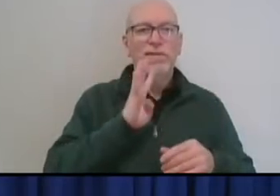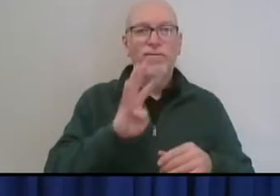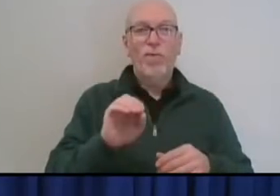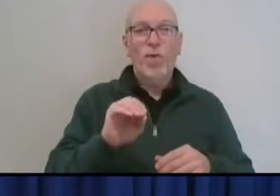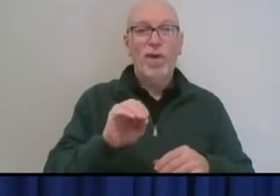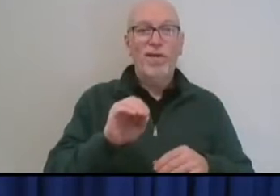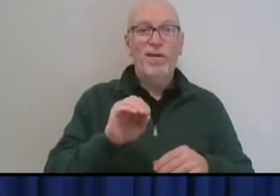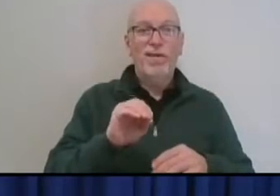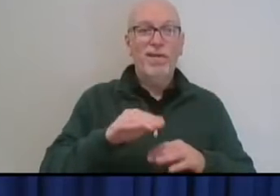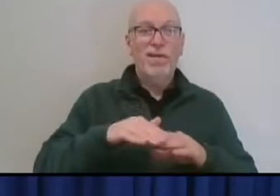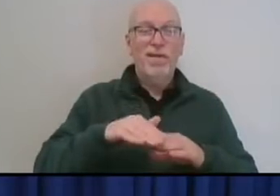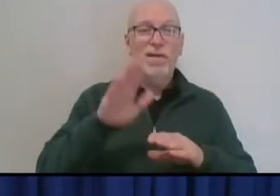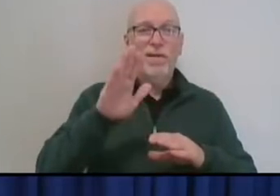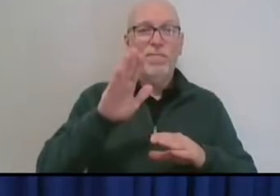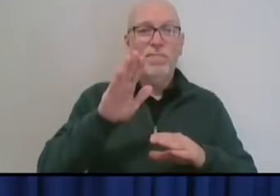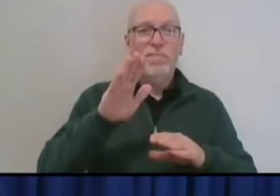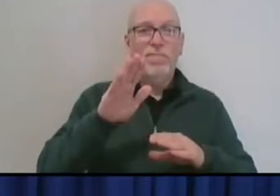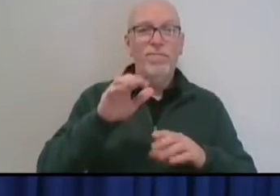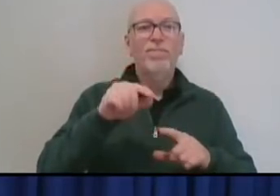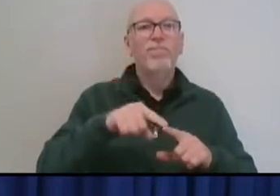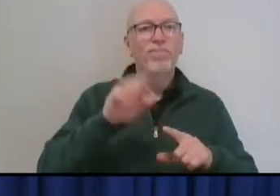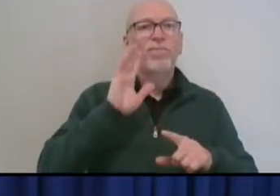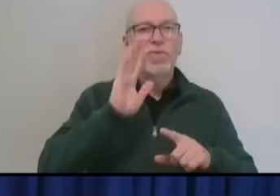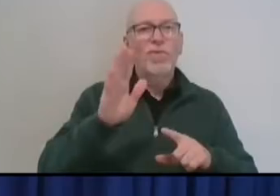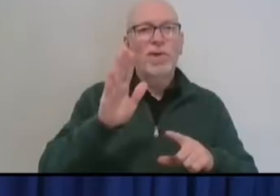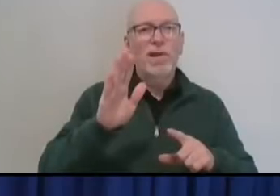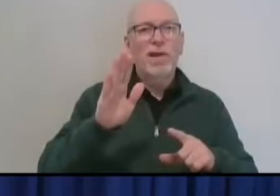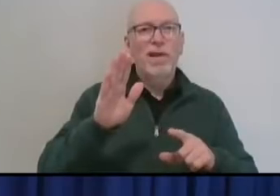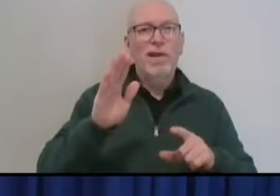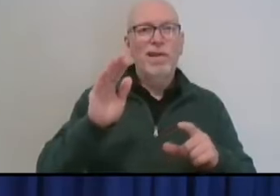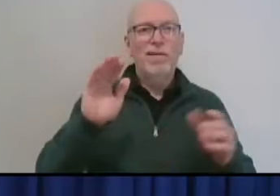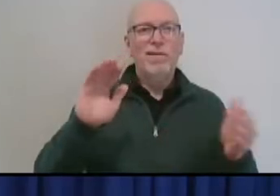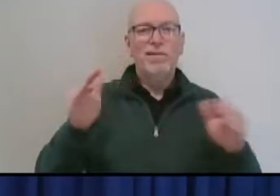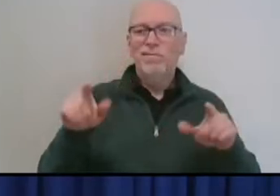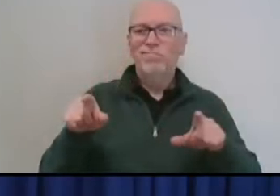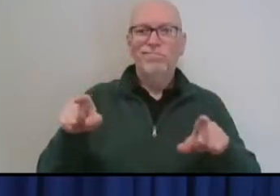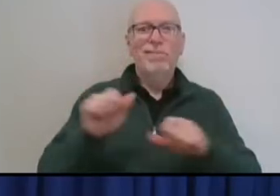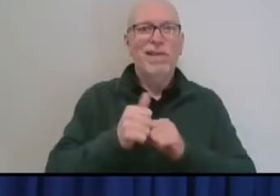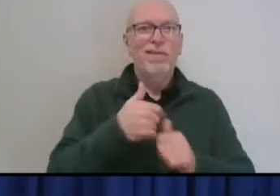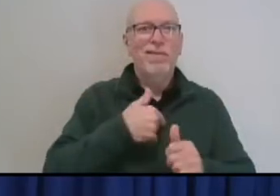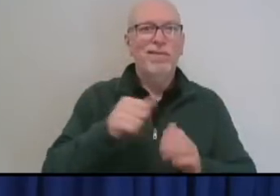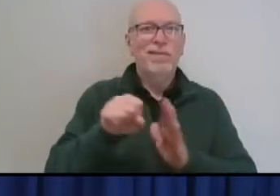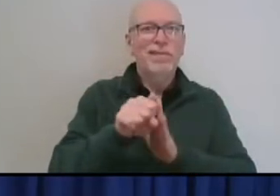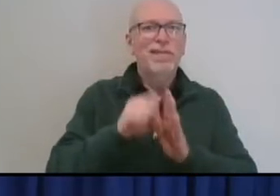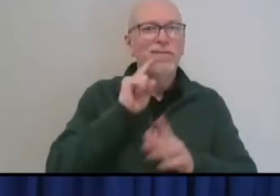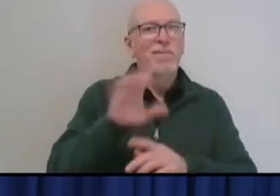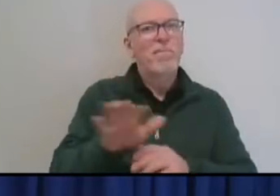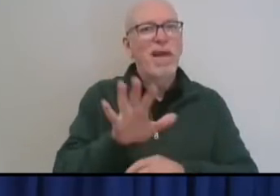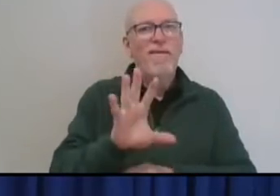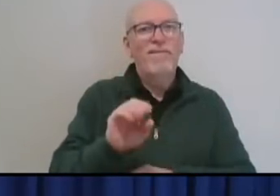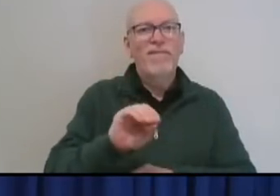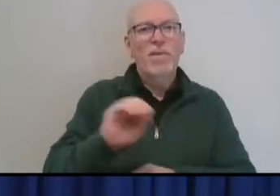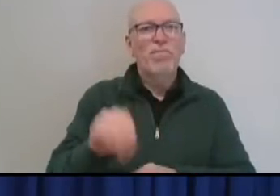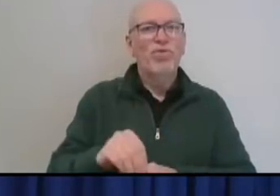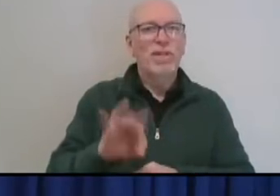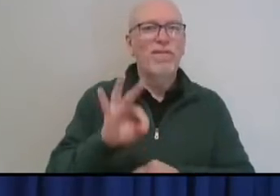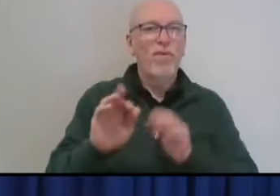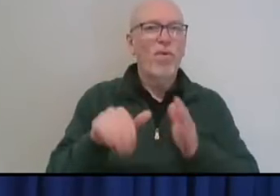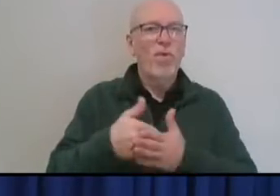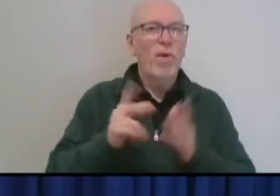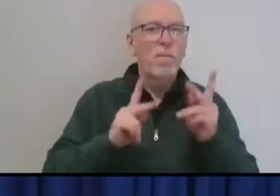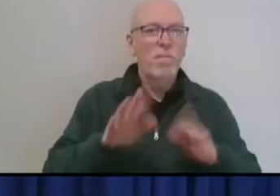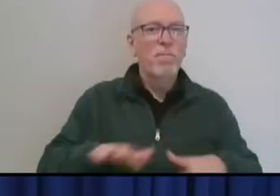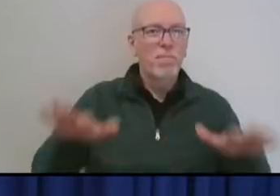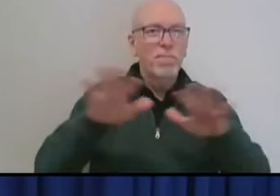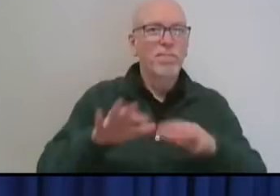old threshold, that's going to kind of mirror where we are as a state as a whole. That's about 50% of